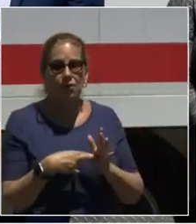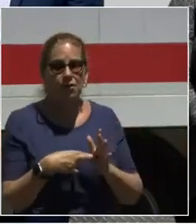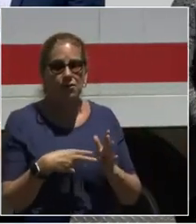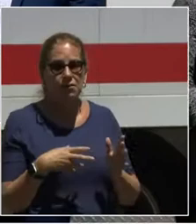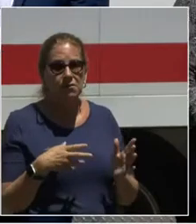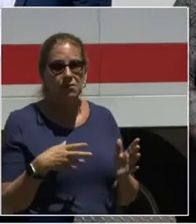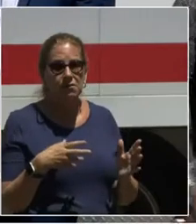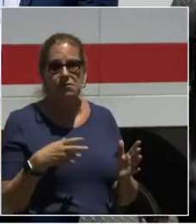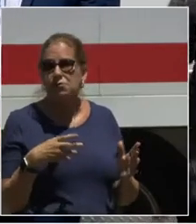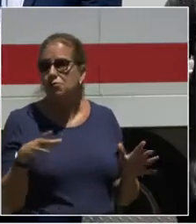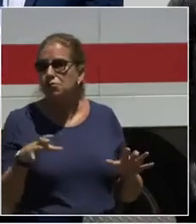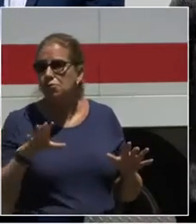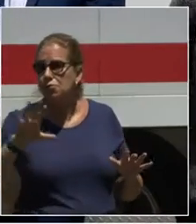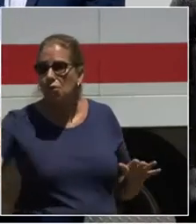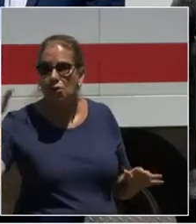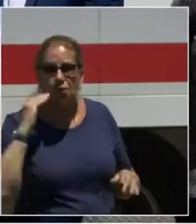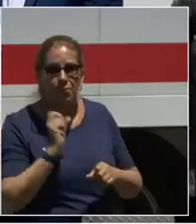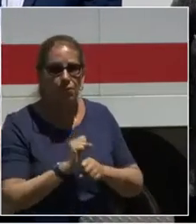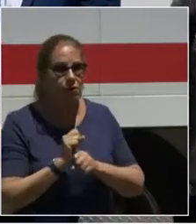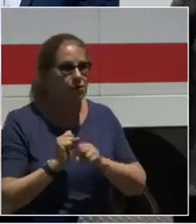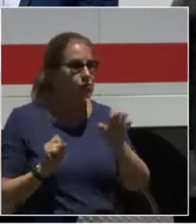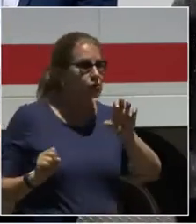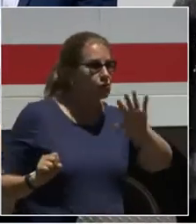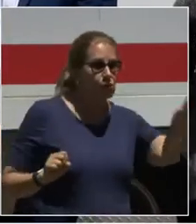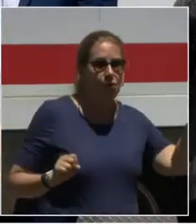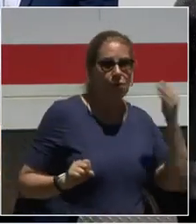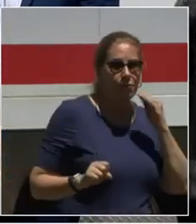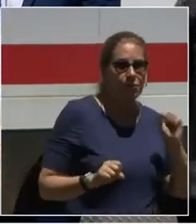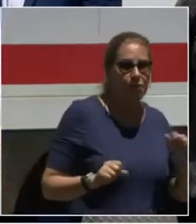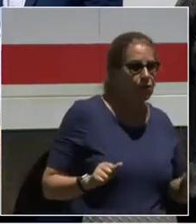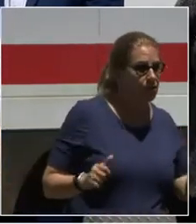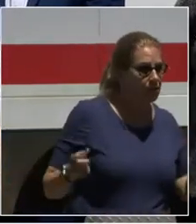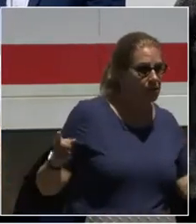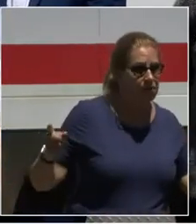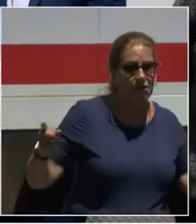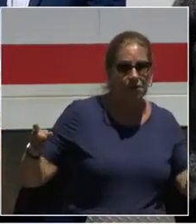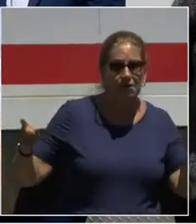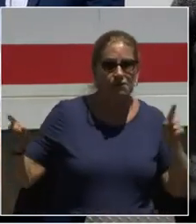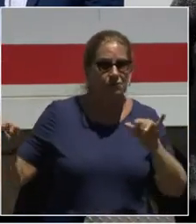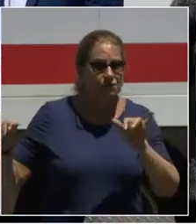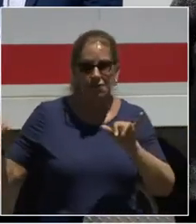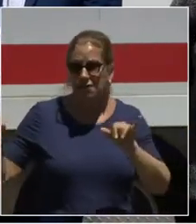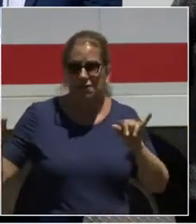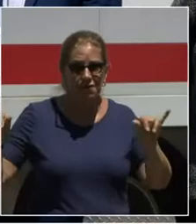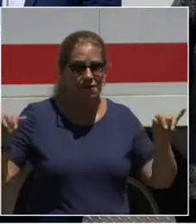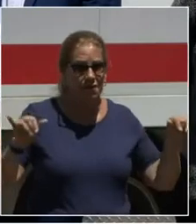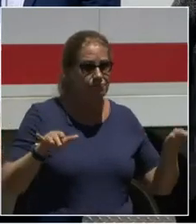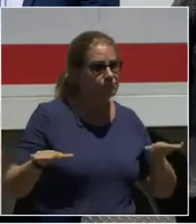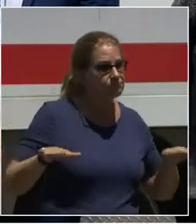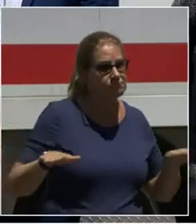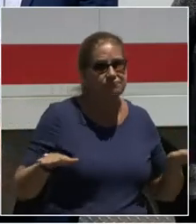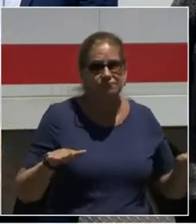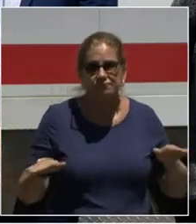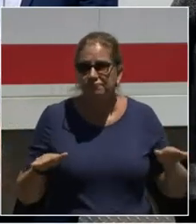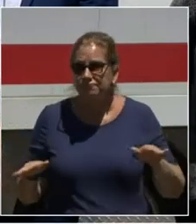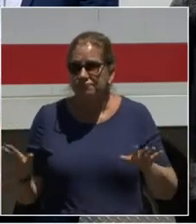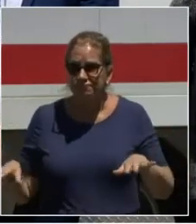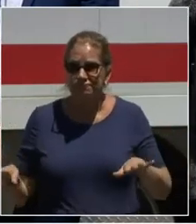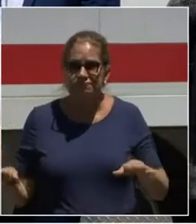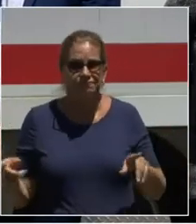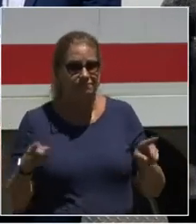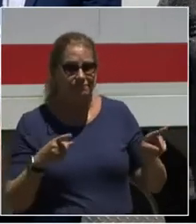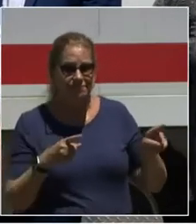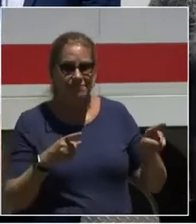the role that DC Health is going to play. We will be partnering with all of our schools, district, charter, parochial, to give them guidance, to give